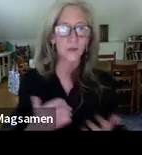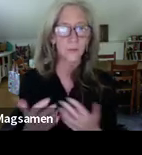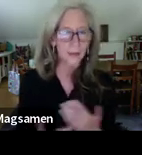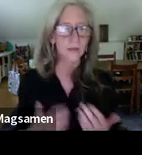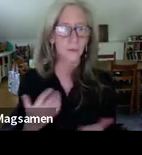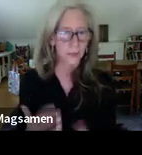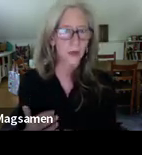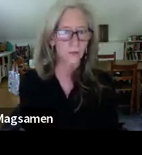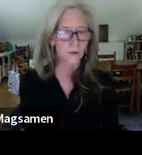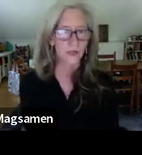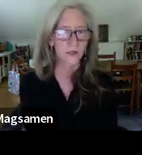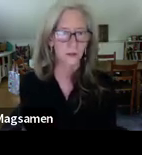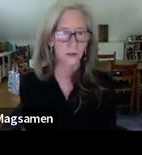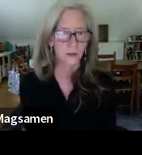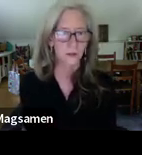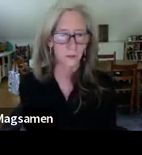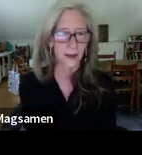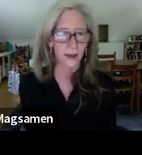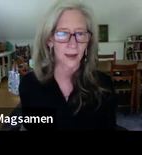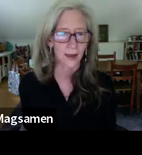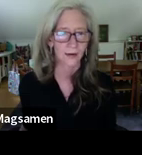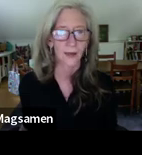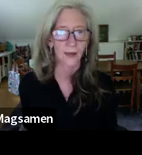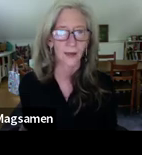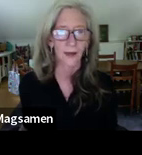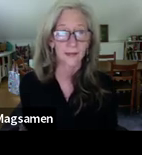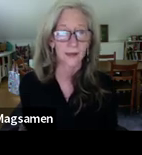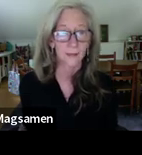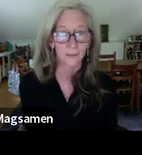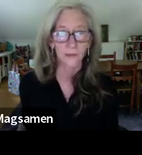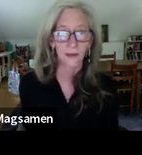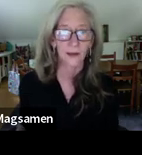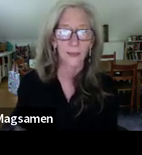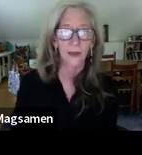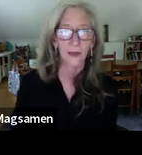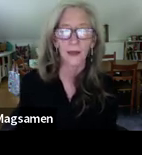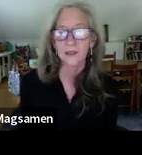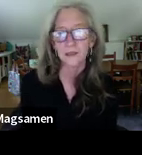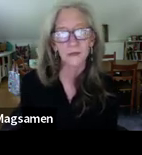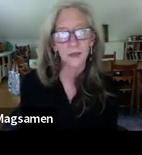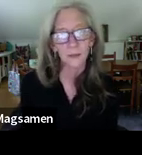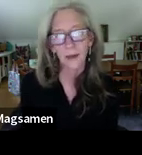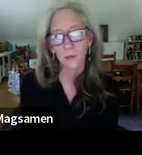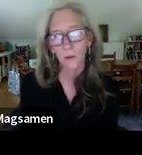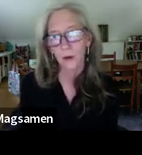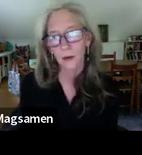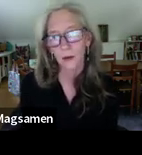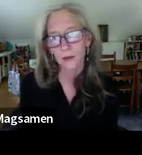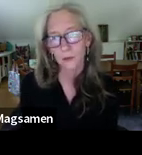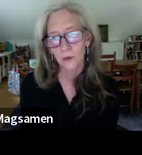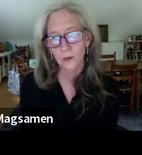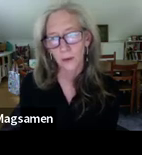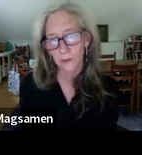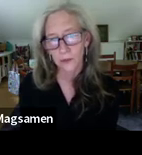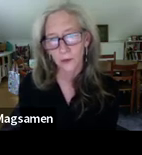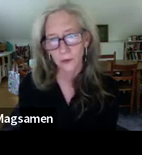think there's a balance and a big conversation to be had there. Next slide. And just lifting up that while